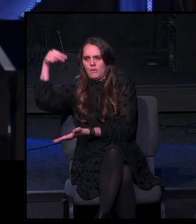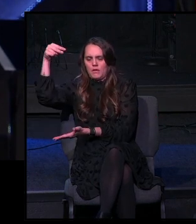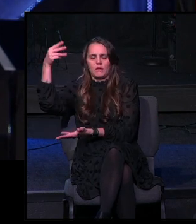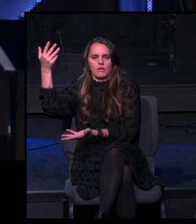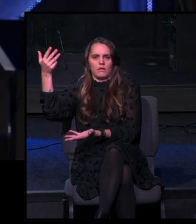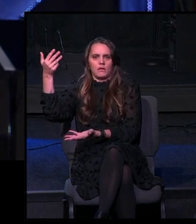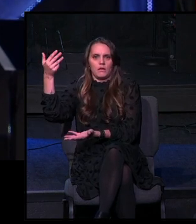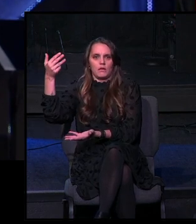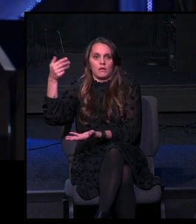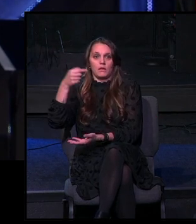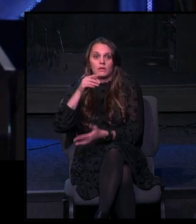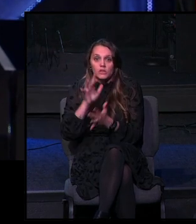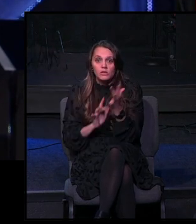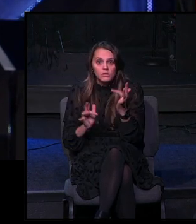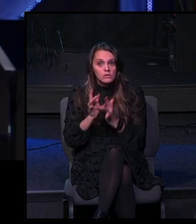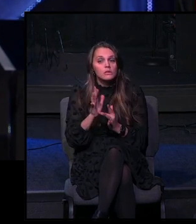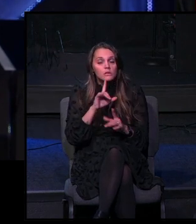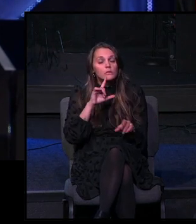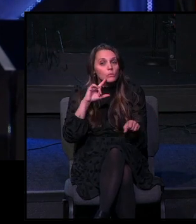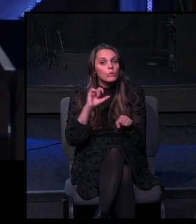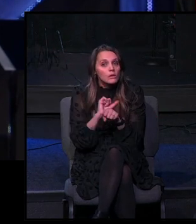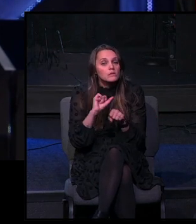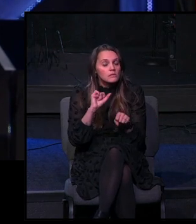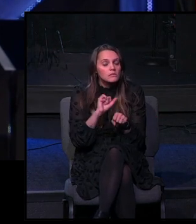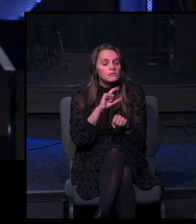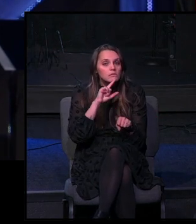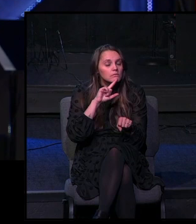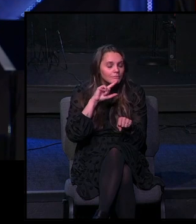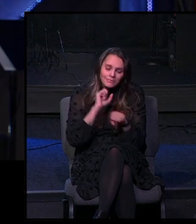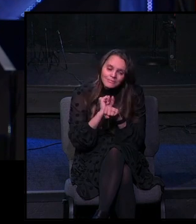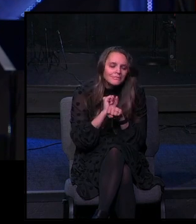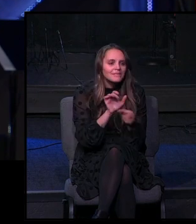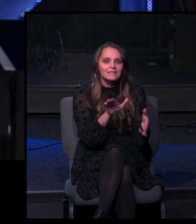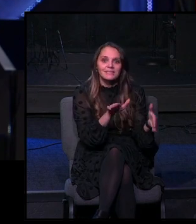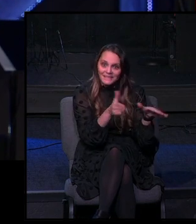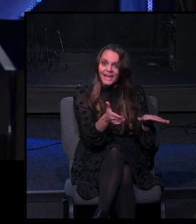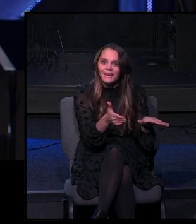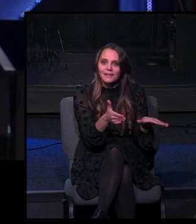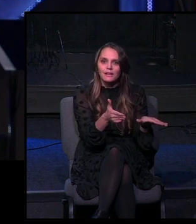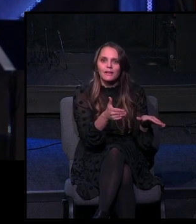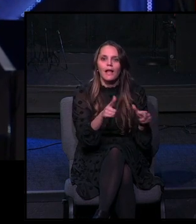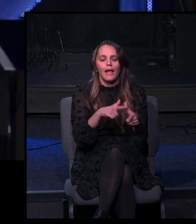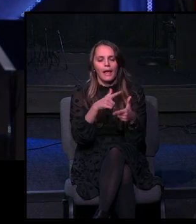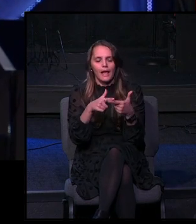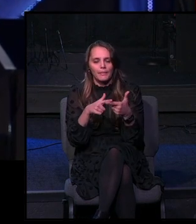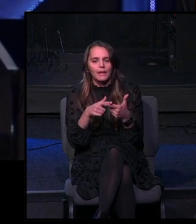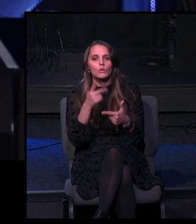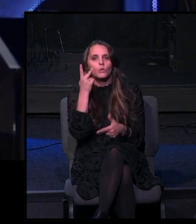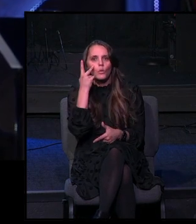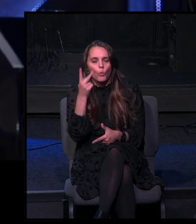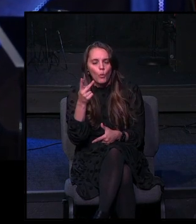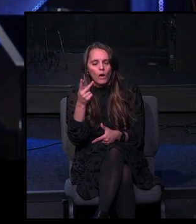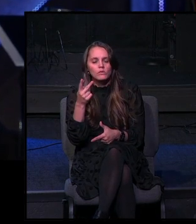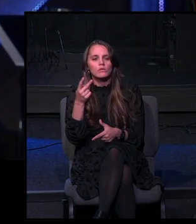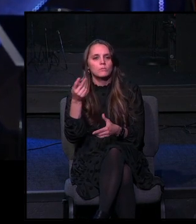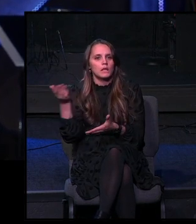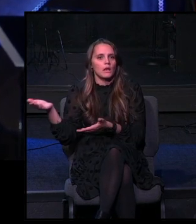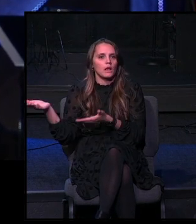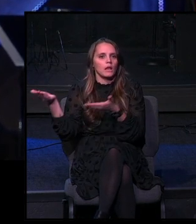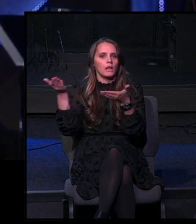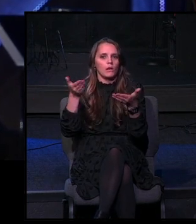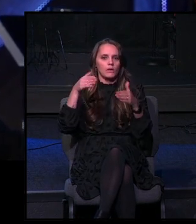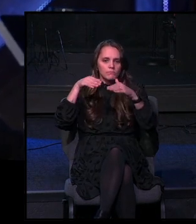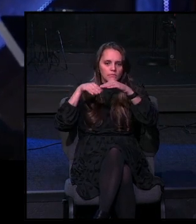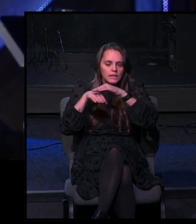And they were dead. Jesus was dead. And they watched him get carried into the tomb. They saw his lifeless